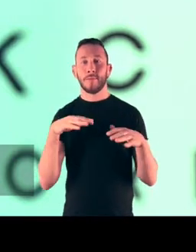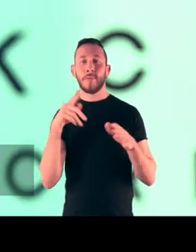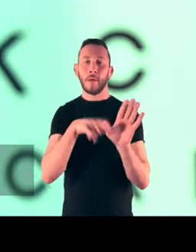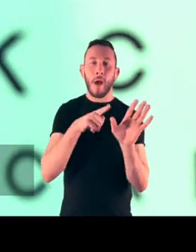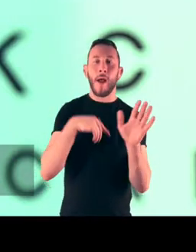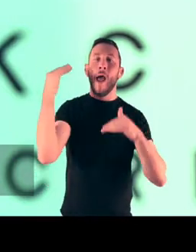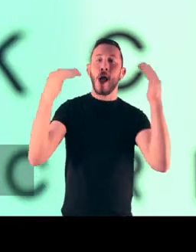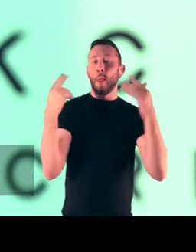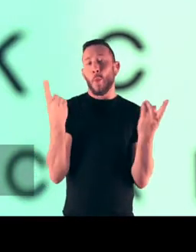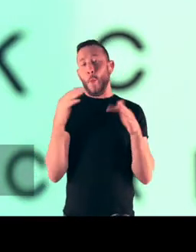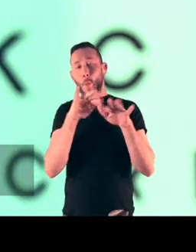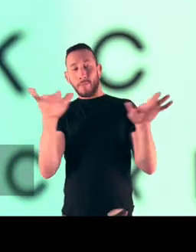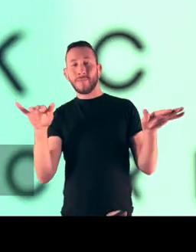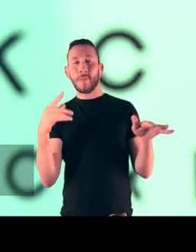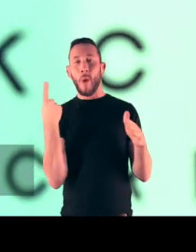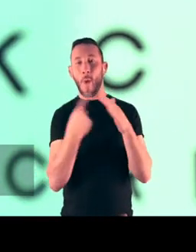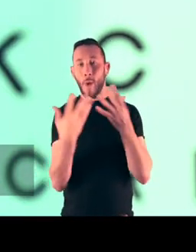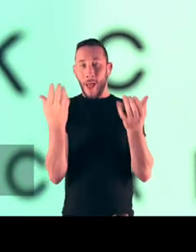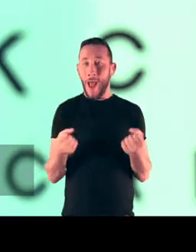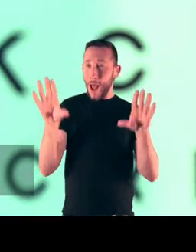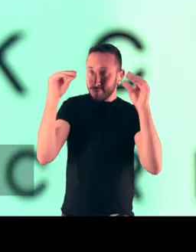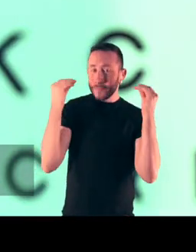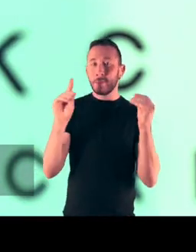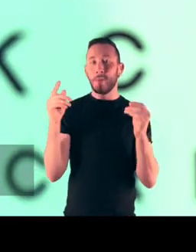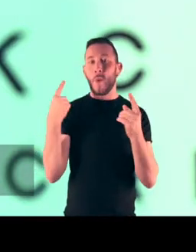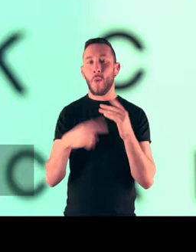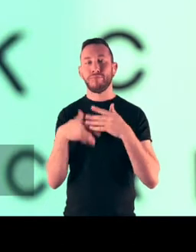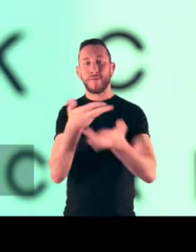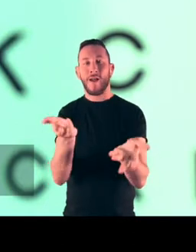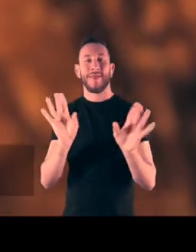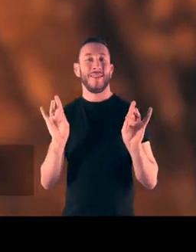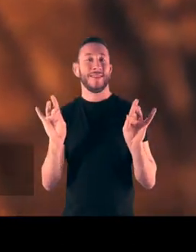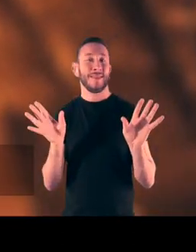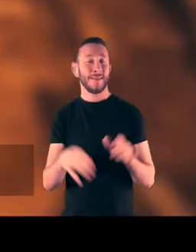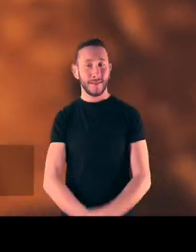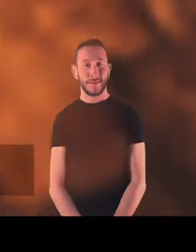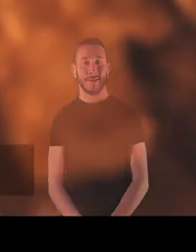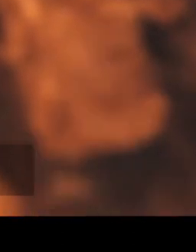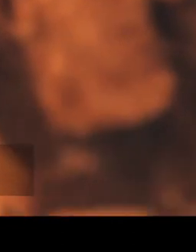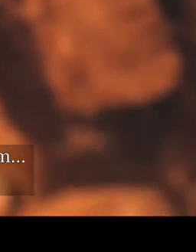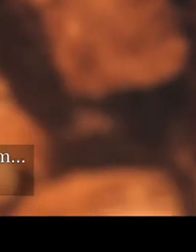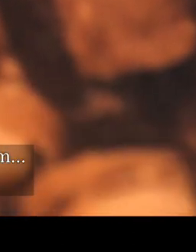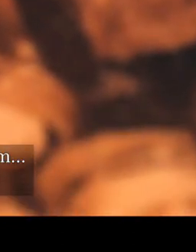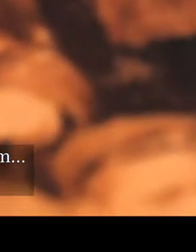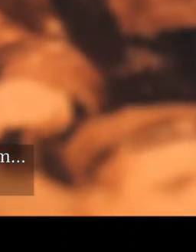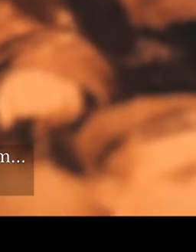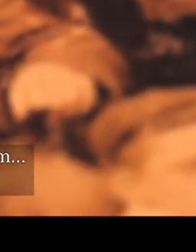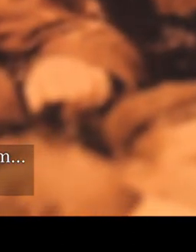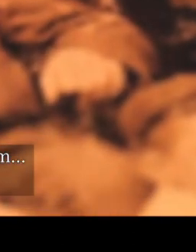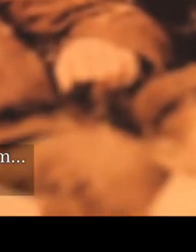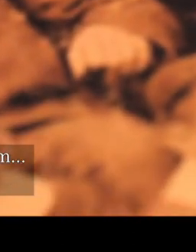children or young adults, whoever were there, they were only allowed to do whatever it is that